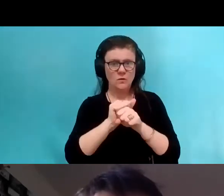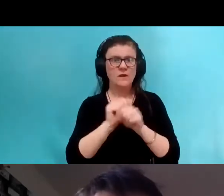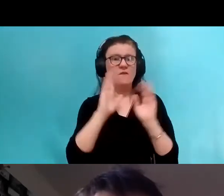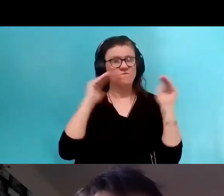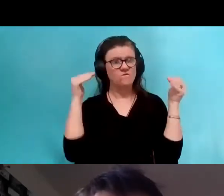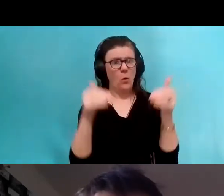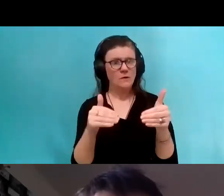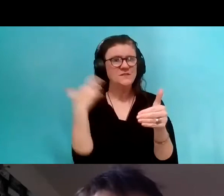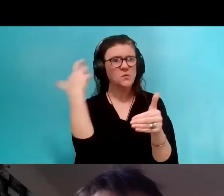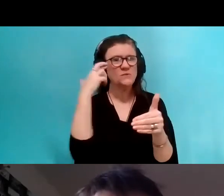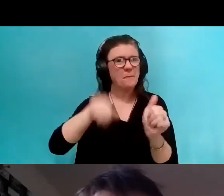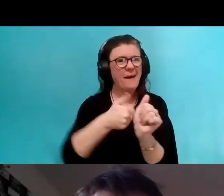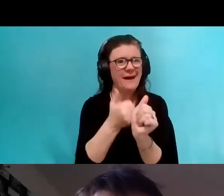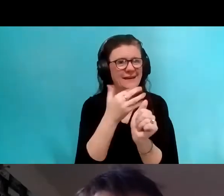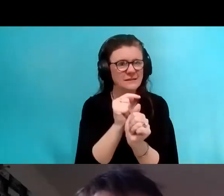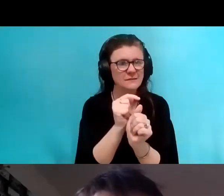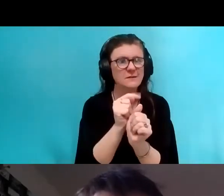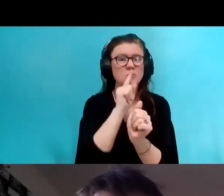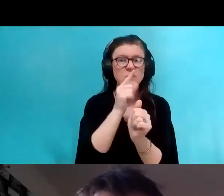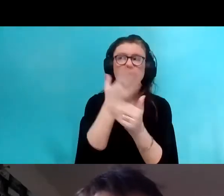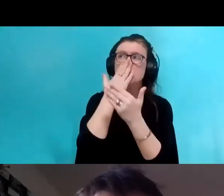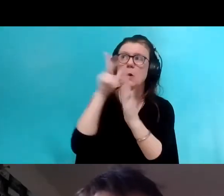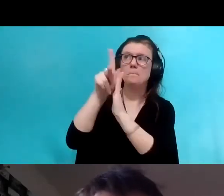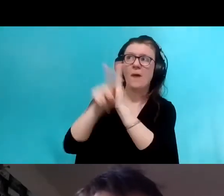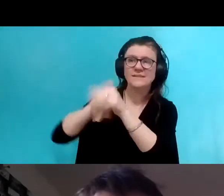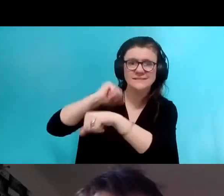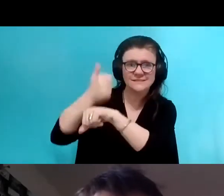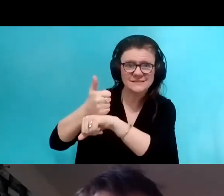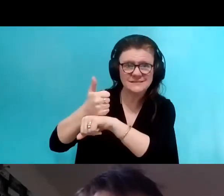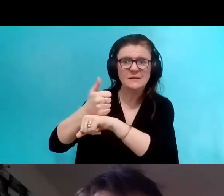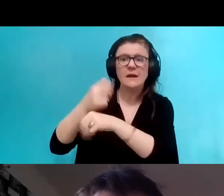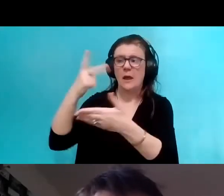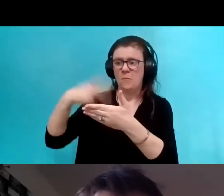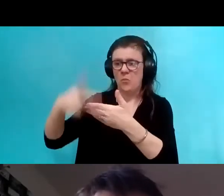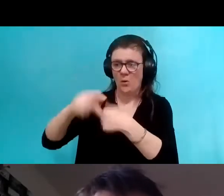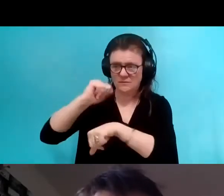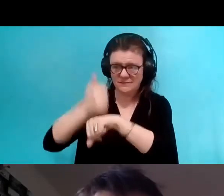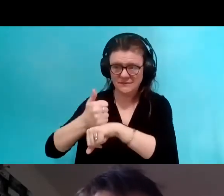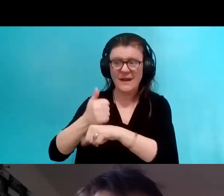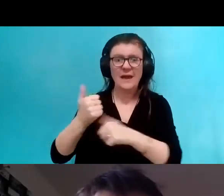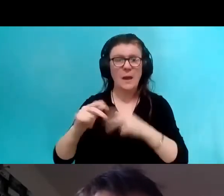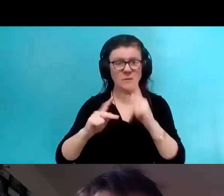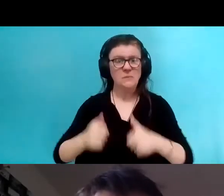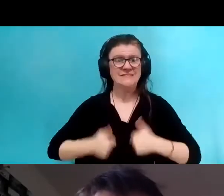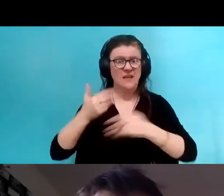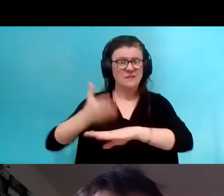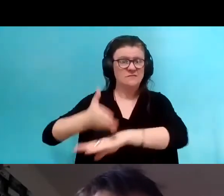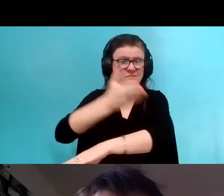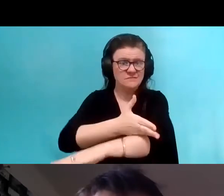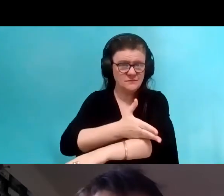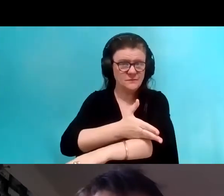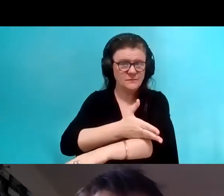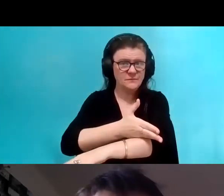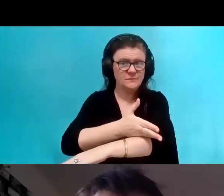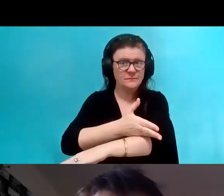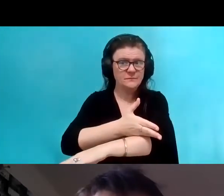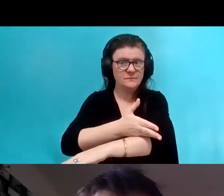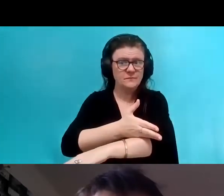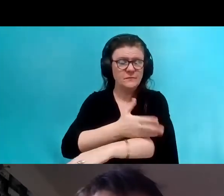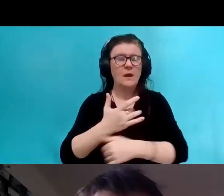which is informing good policy and implementation decisions that improve people's lives. I am so